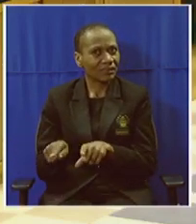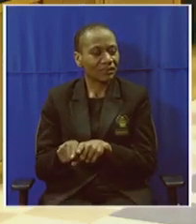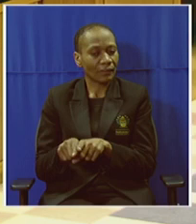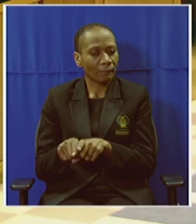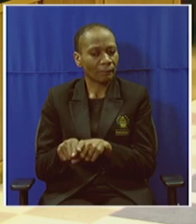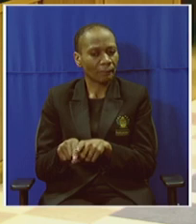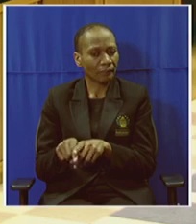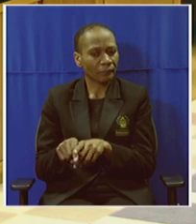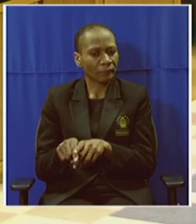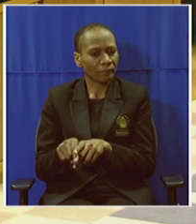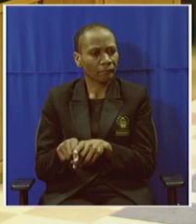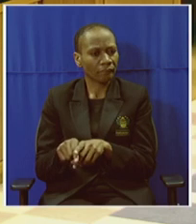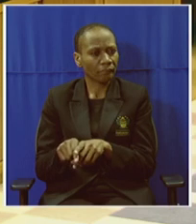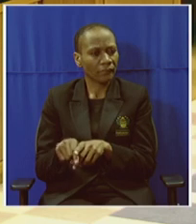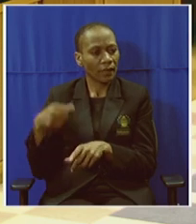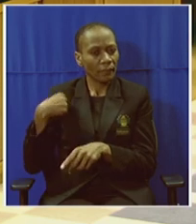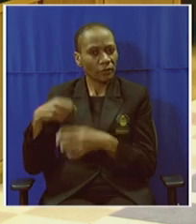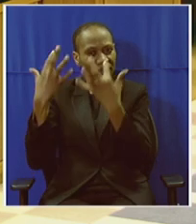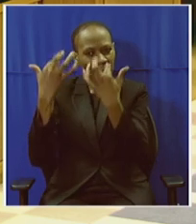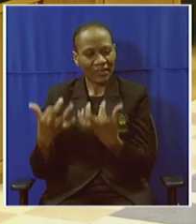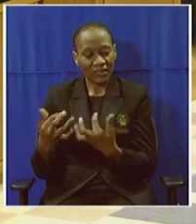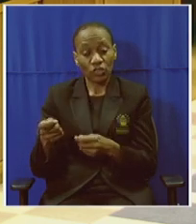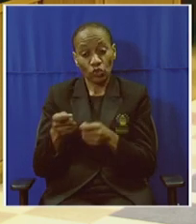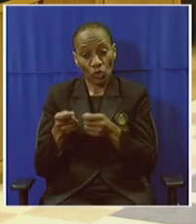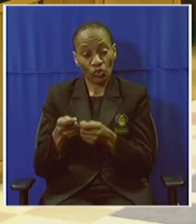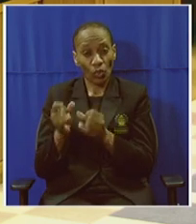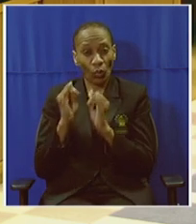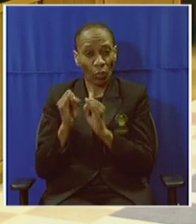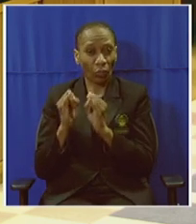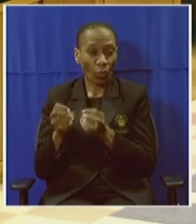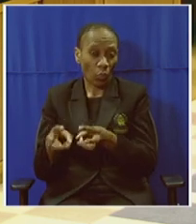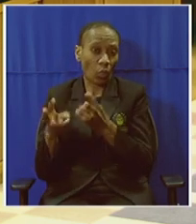of municipality's fund and irregular